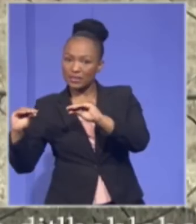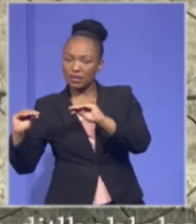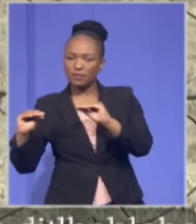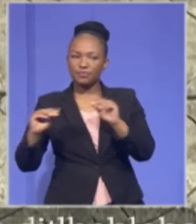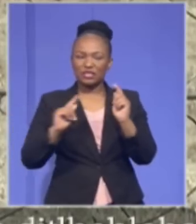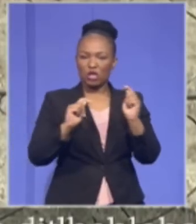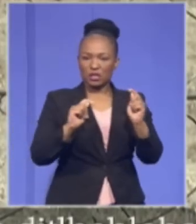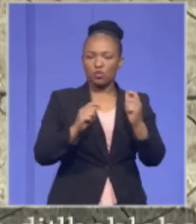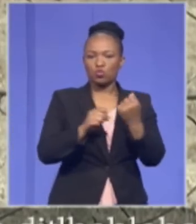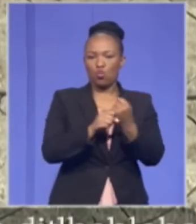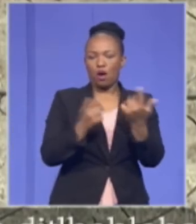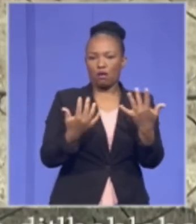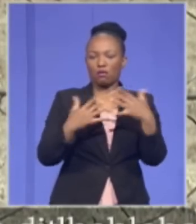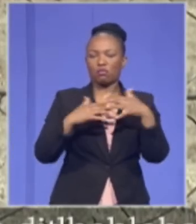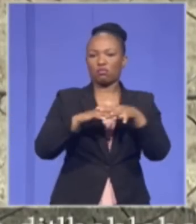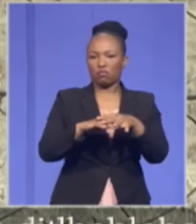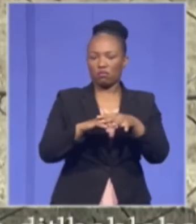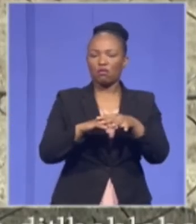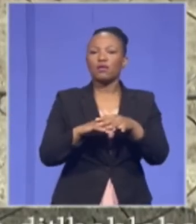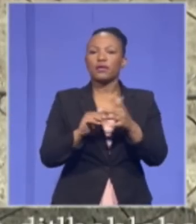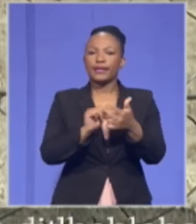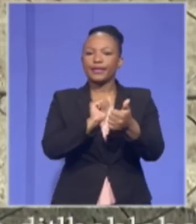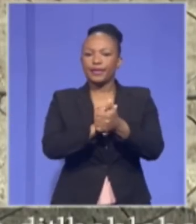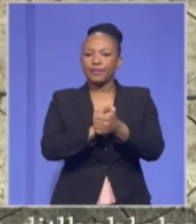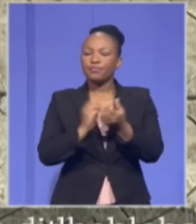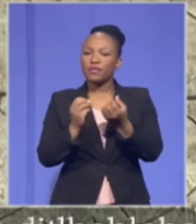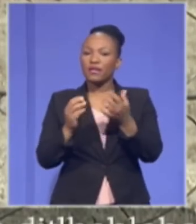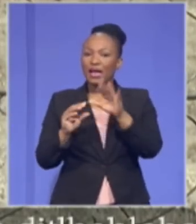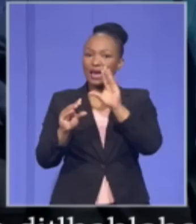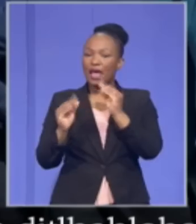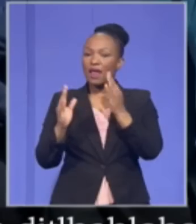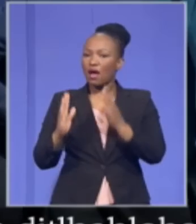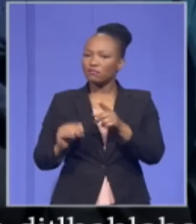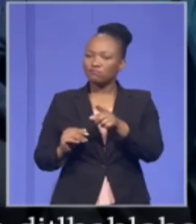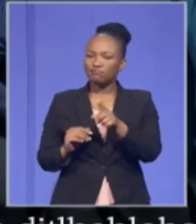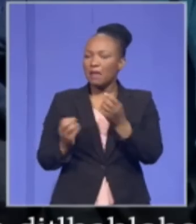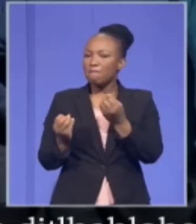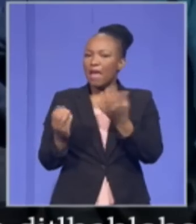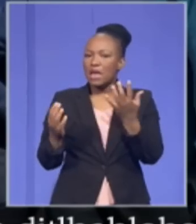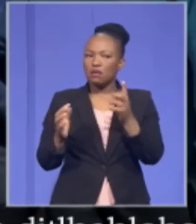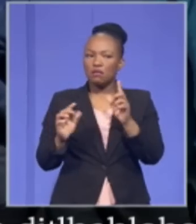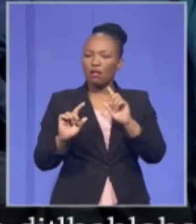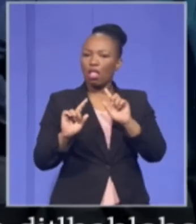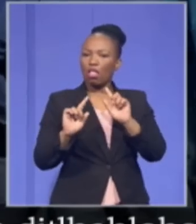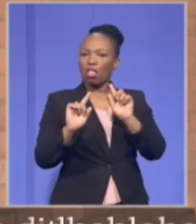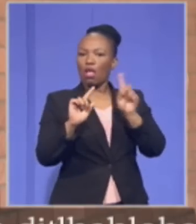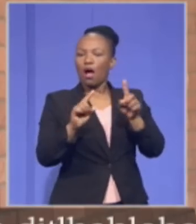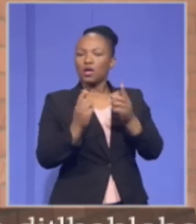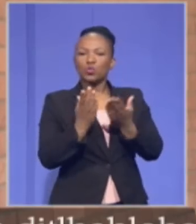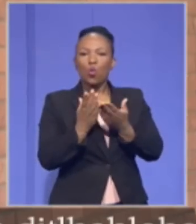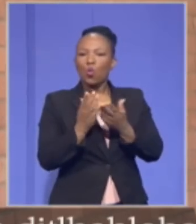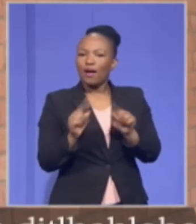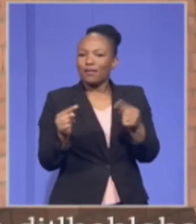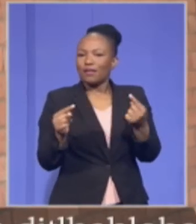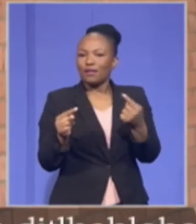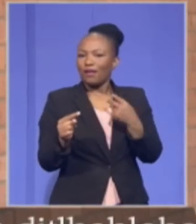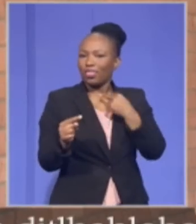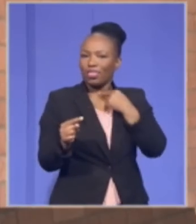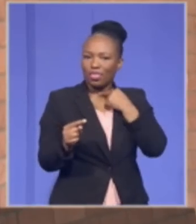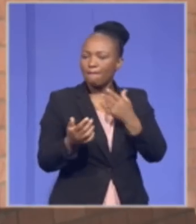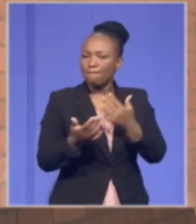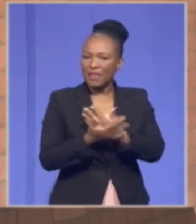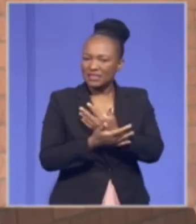Barutwana ba dikete ba fetwa ke nako ya dithuto mo diprofenseng tse di nang le metsemagae e le mentsi di tshwana le North West. I believe that through that